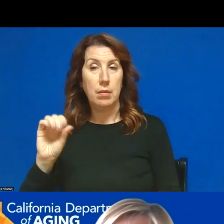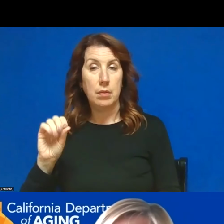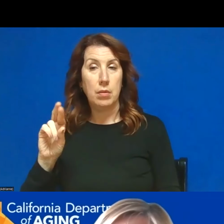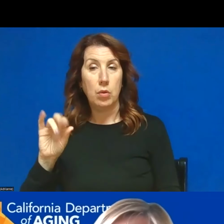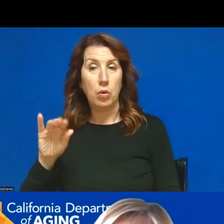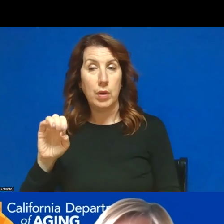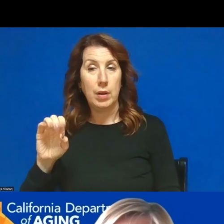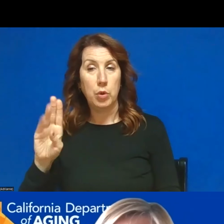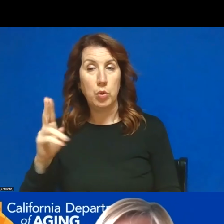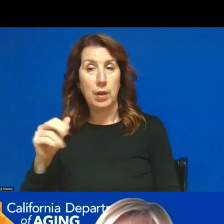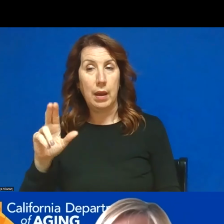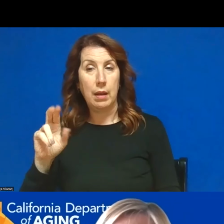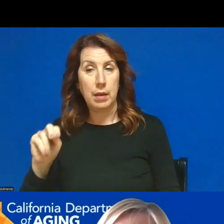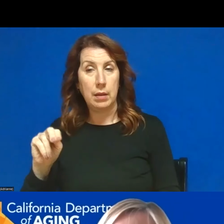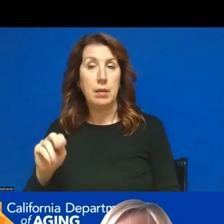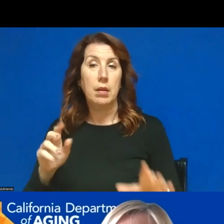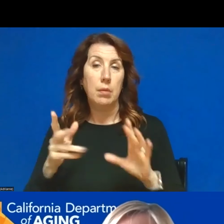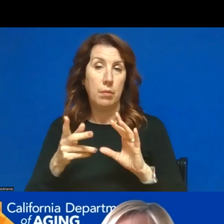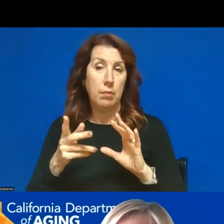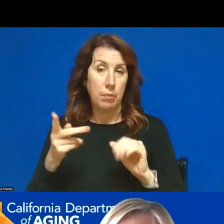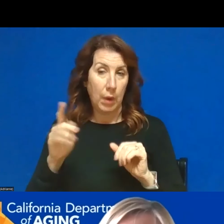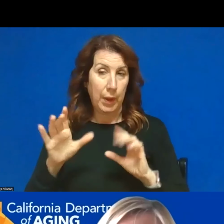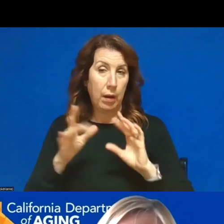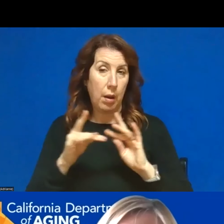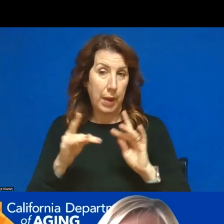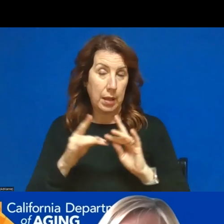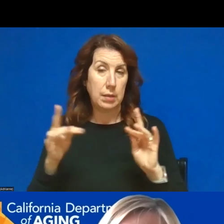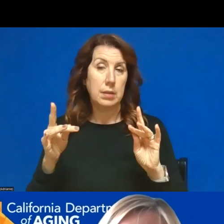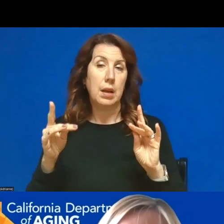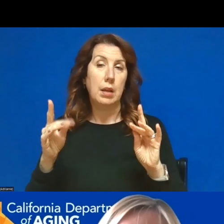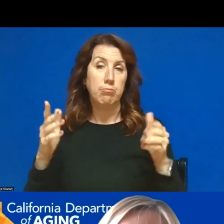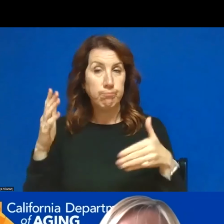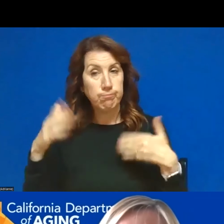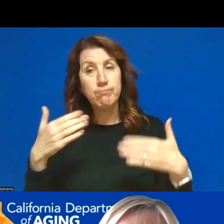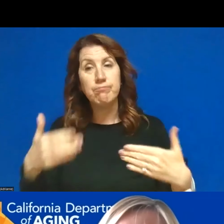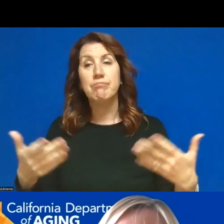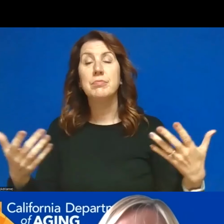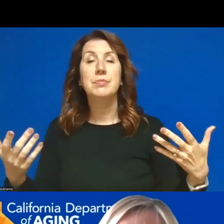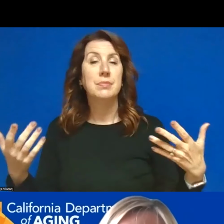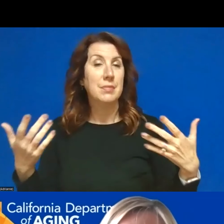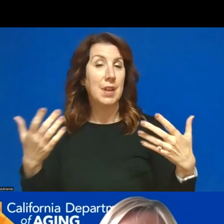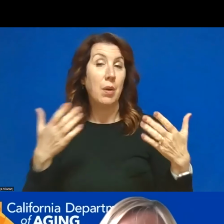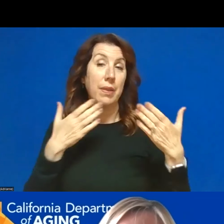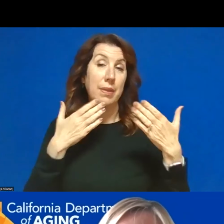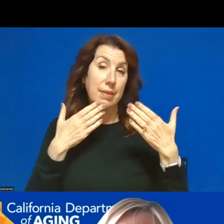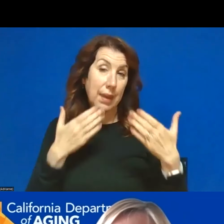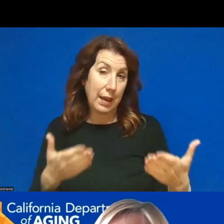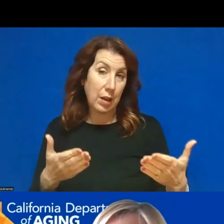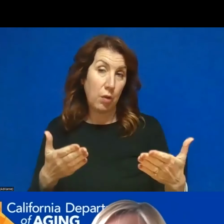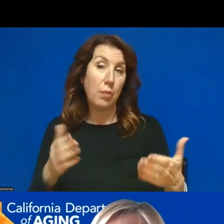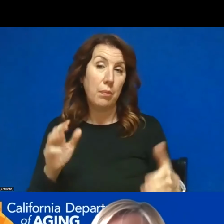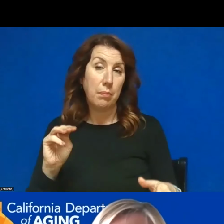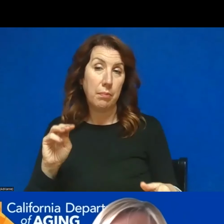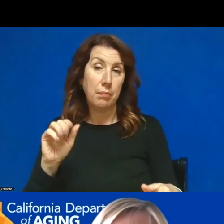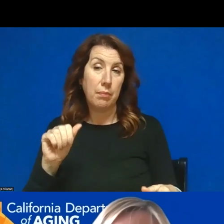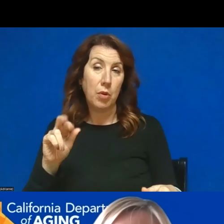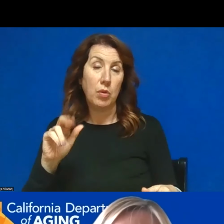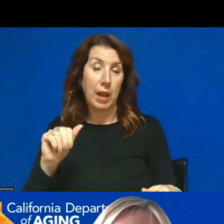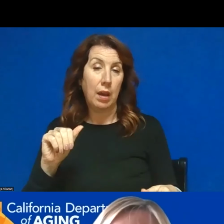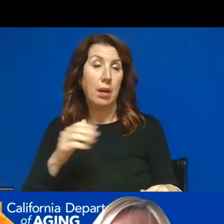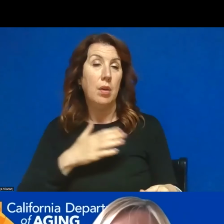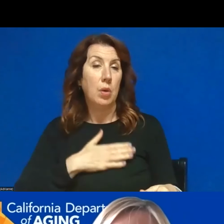We will take public comment and get back on track. So Thank you, Maria, for keeping us on track. Everybody,